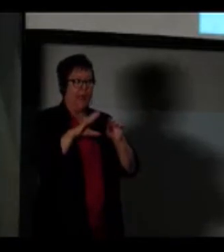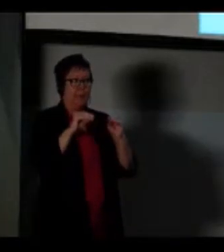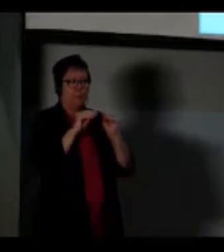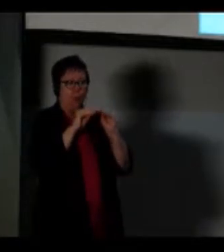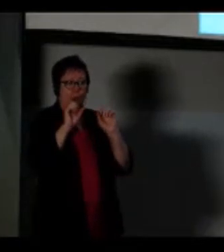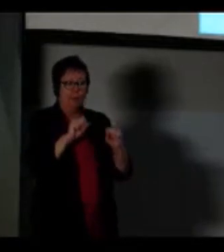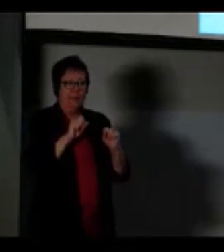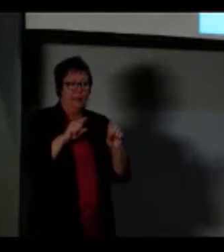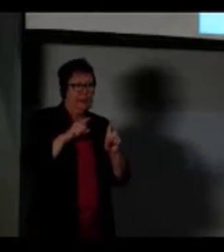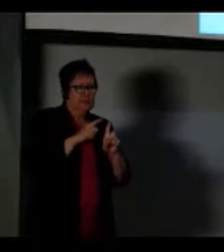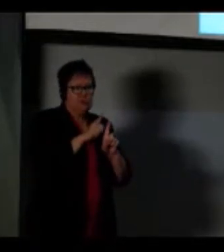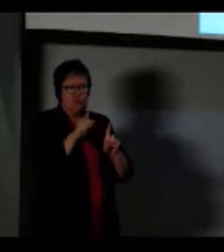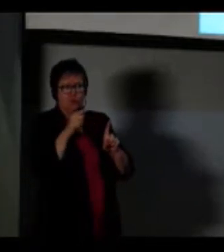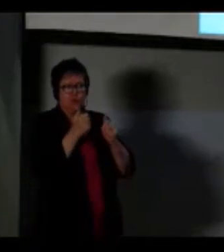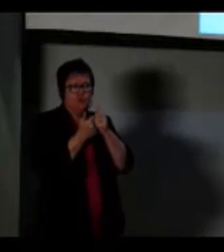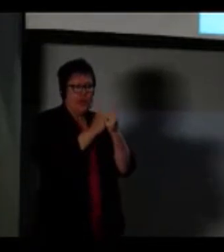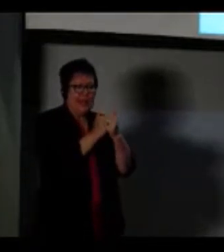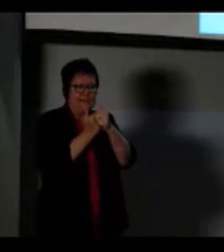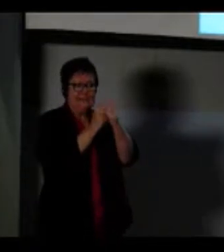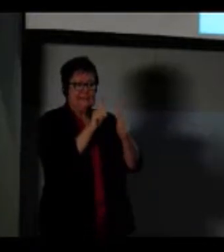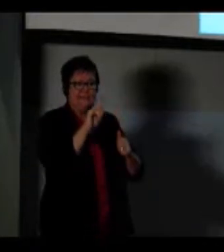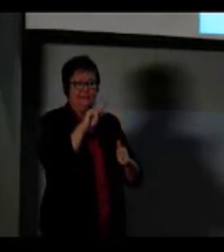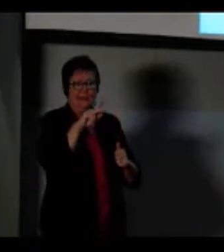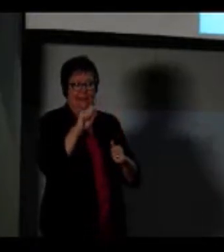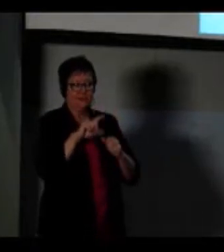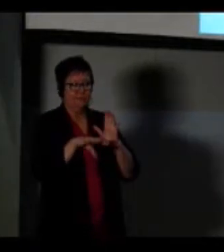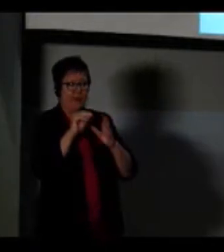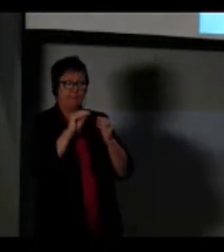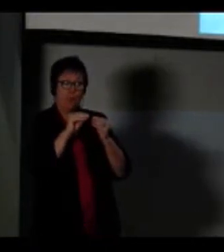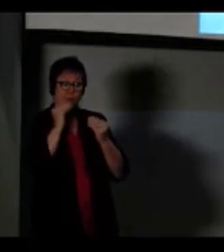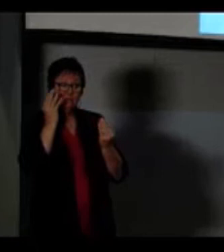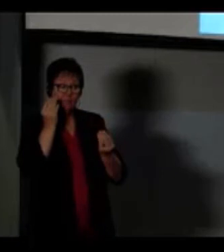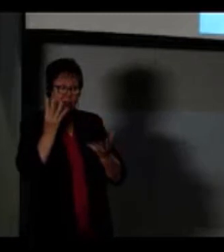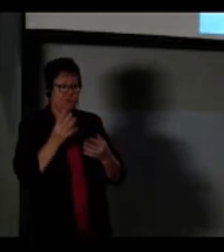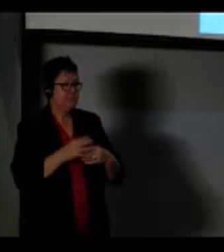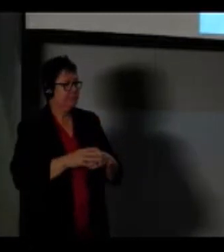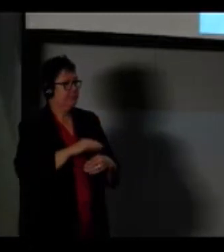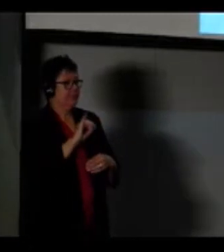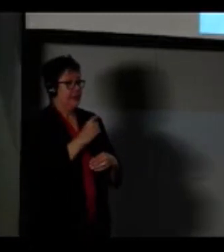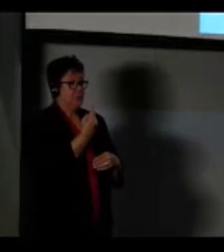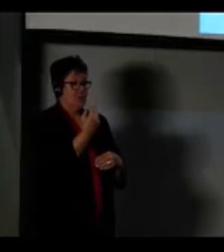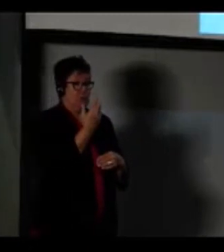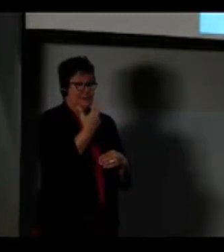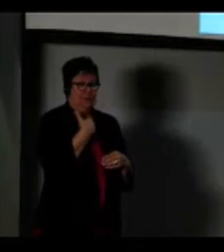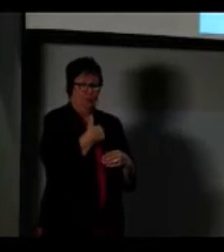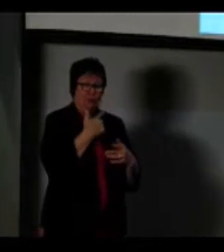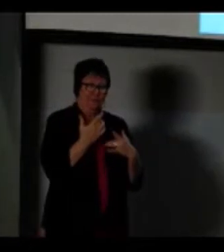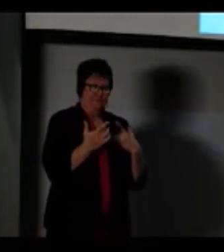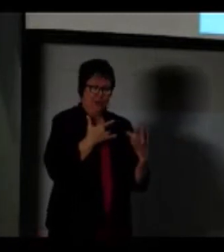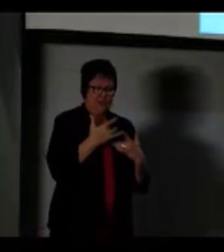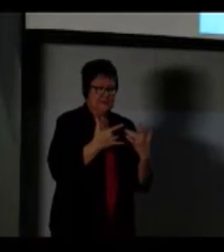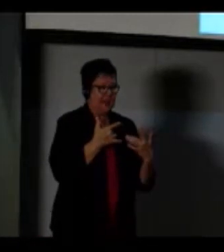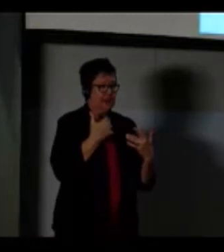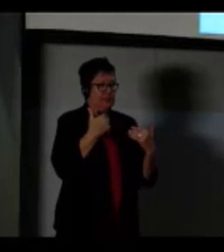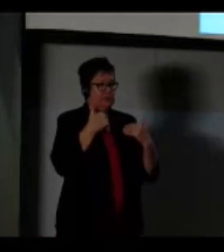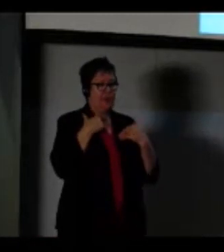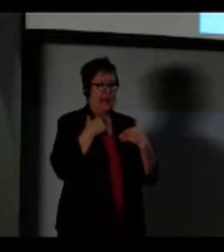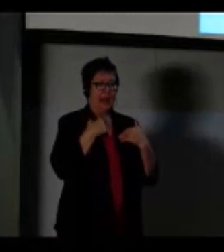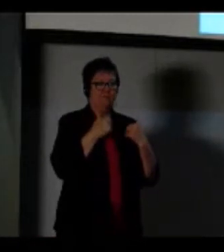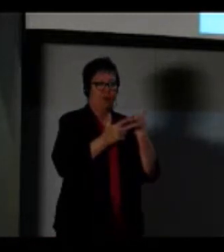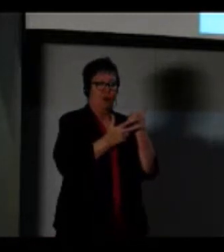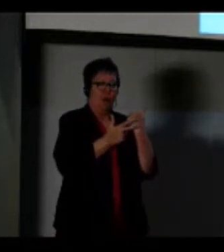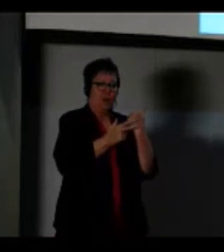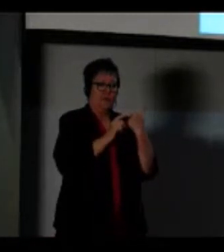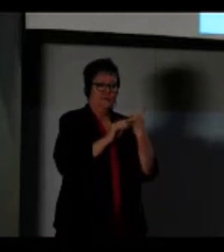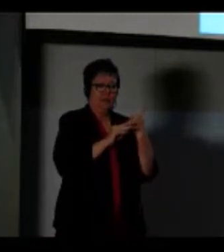new information. It's one reason why the collaborative was really excited to have the Archives of